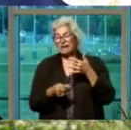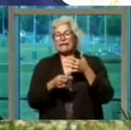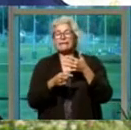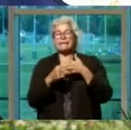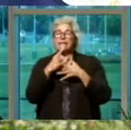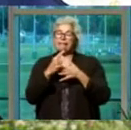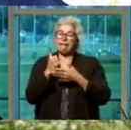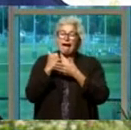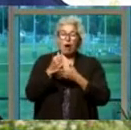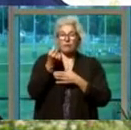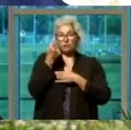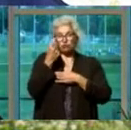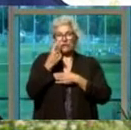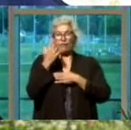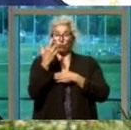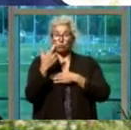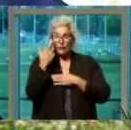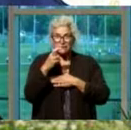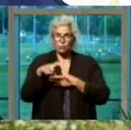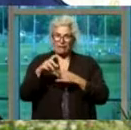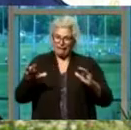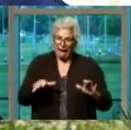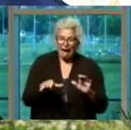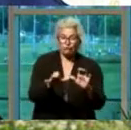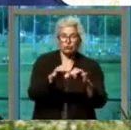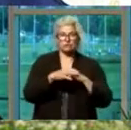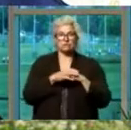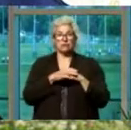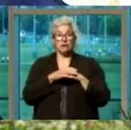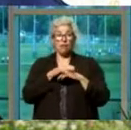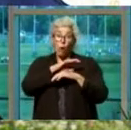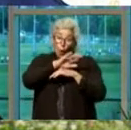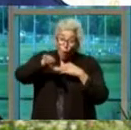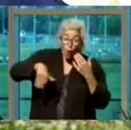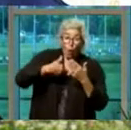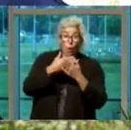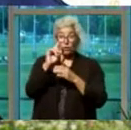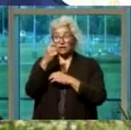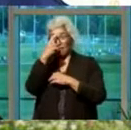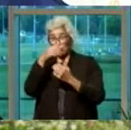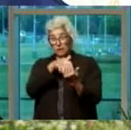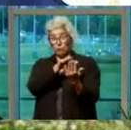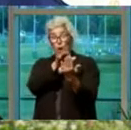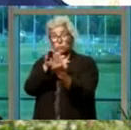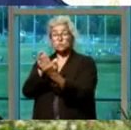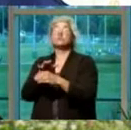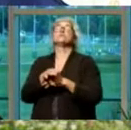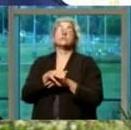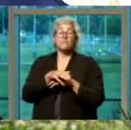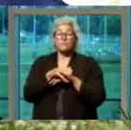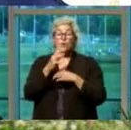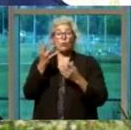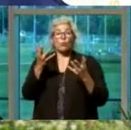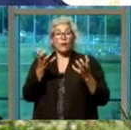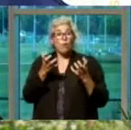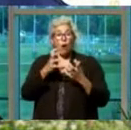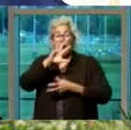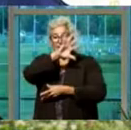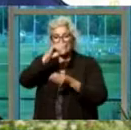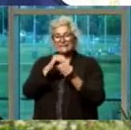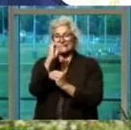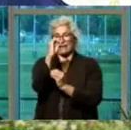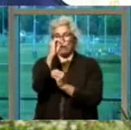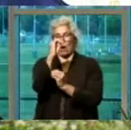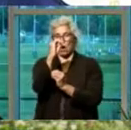action. Now, the Biden-Harris administration has called for a whole-of-government approach to achieving net zero greenhouse gas